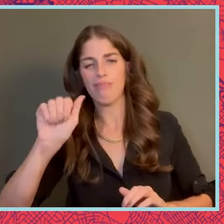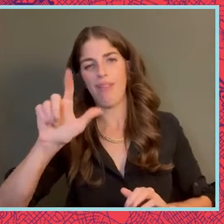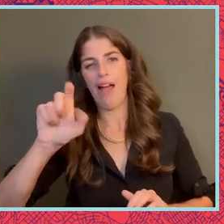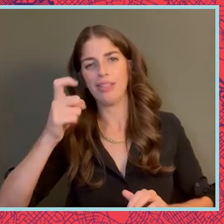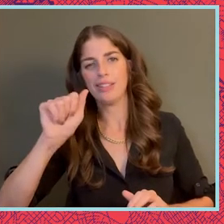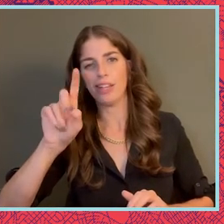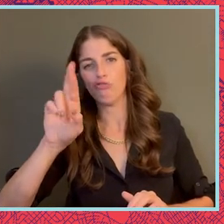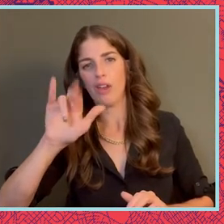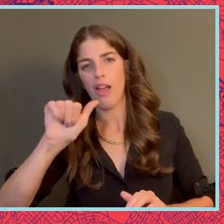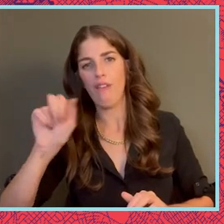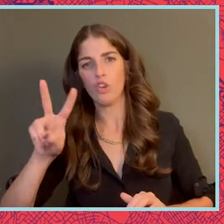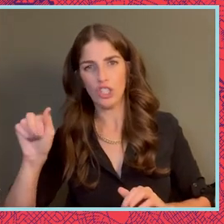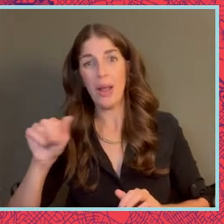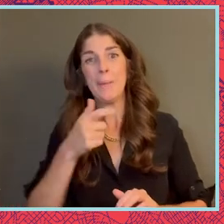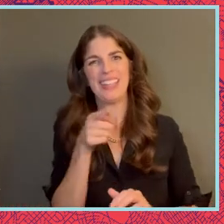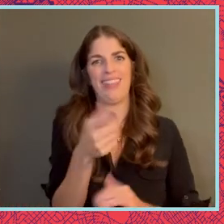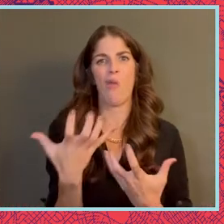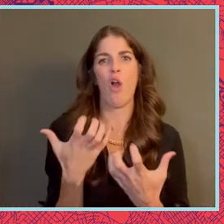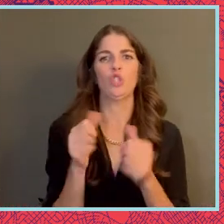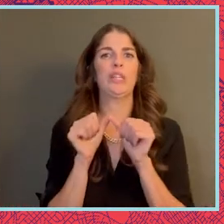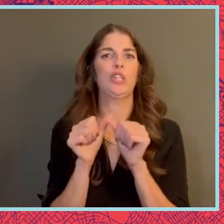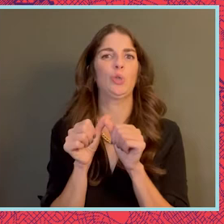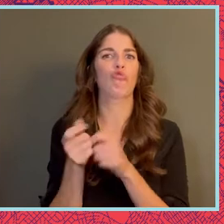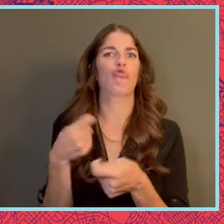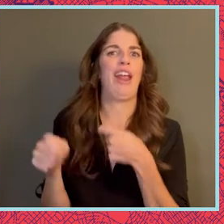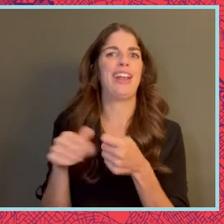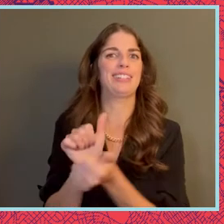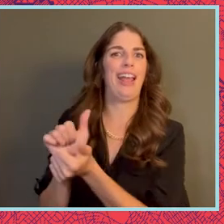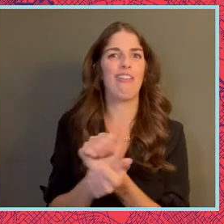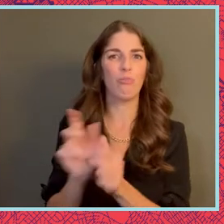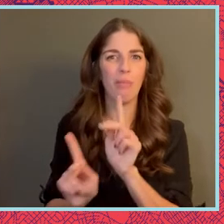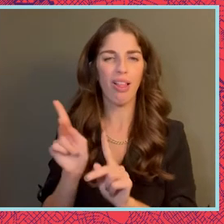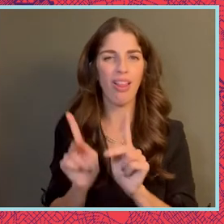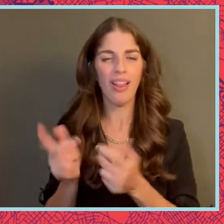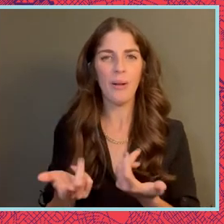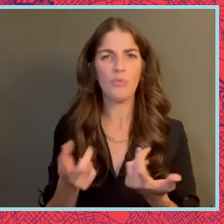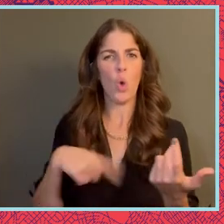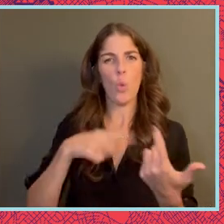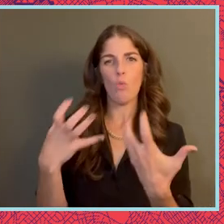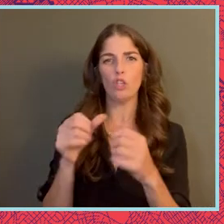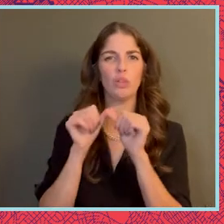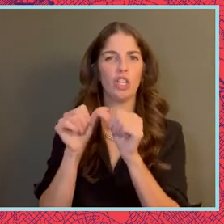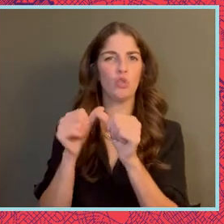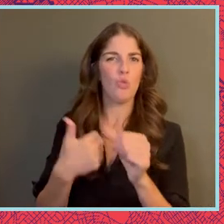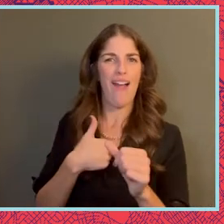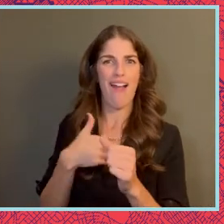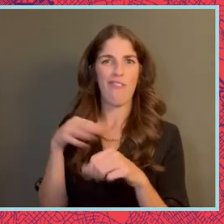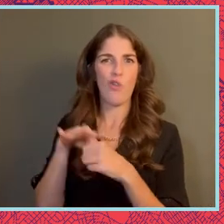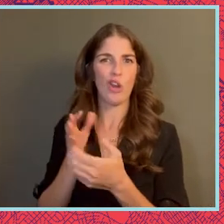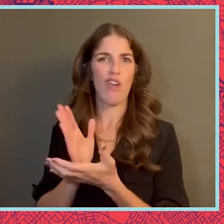the white people said, we want to continue to trade enslaved people. We want to continue to have voting rights in our